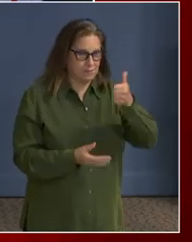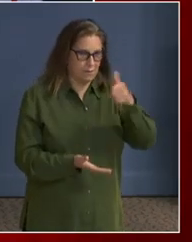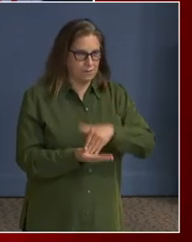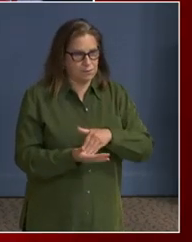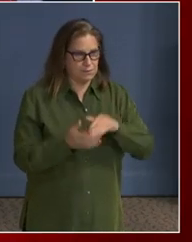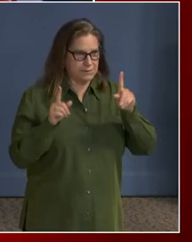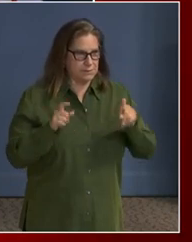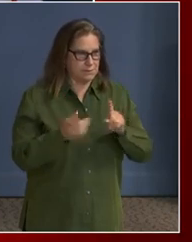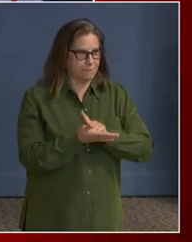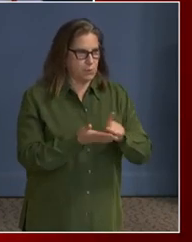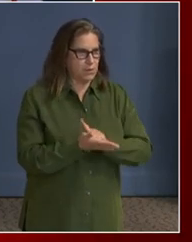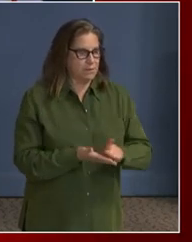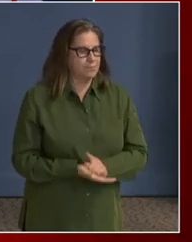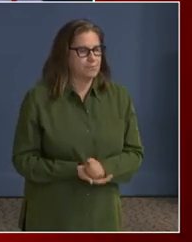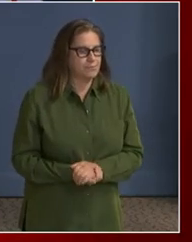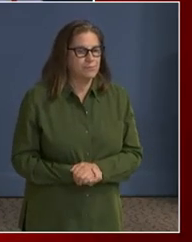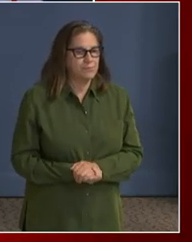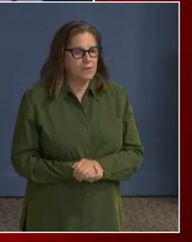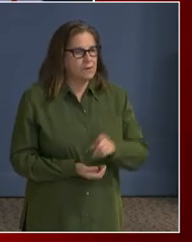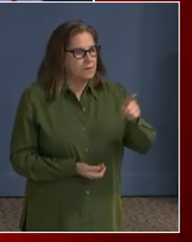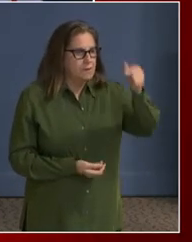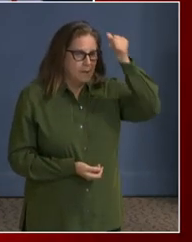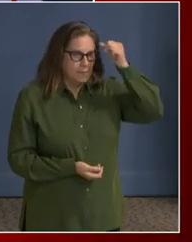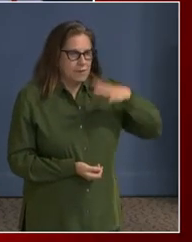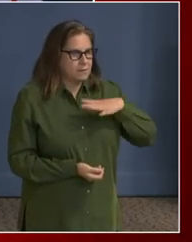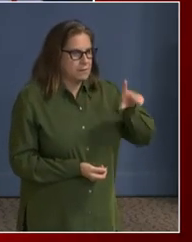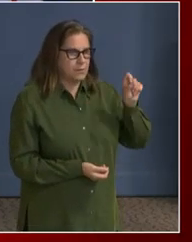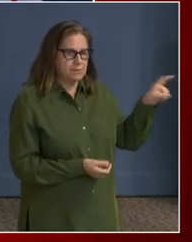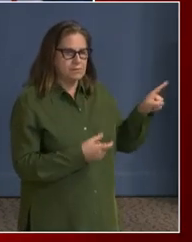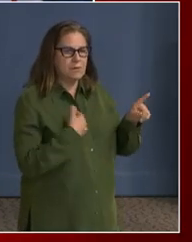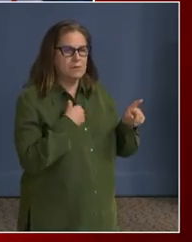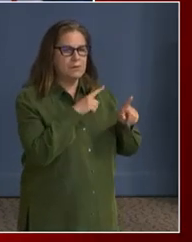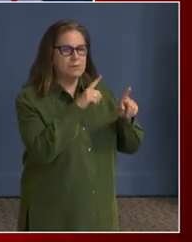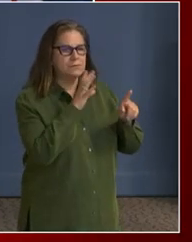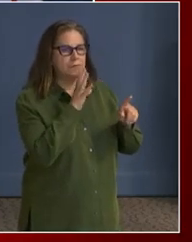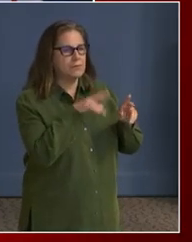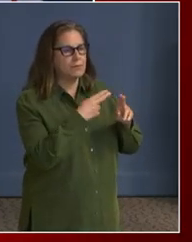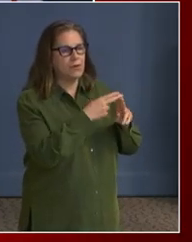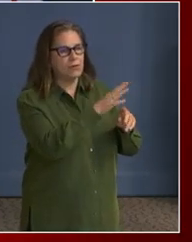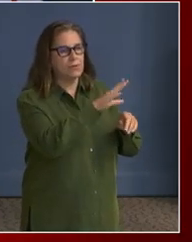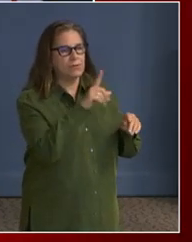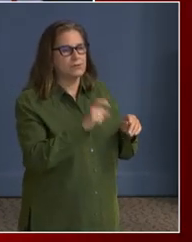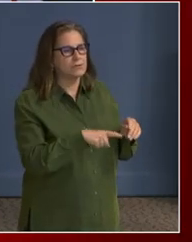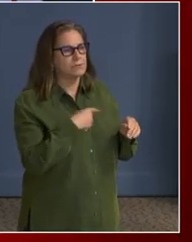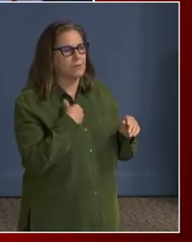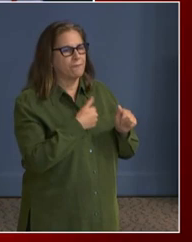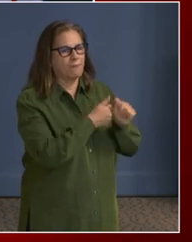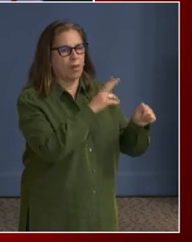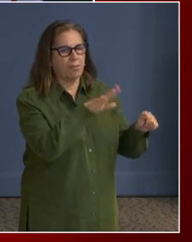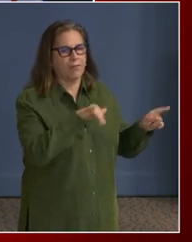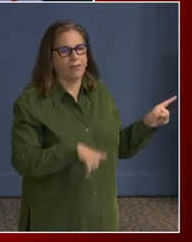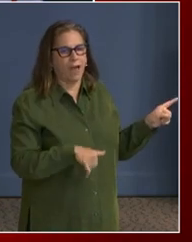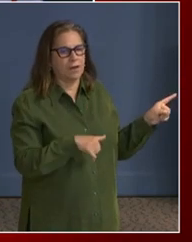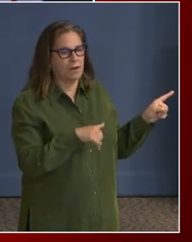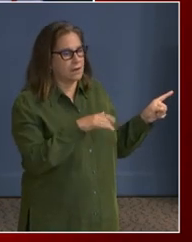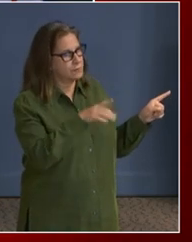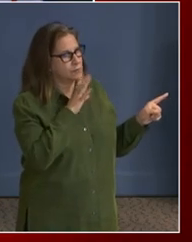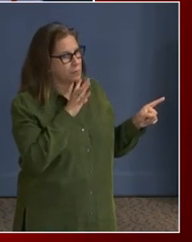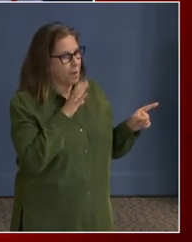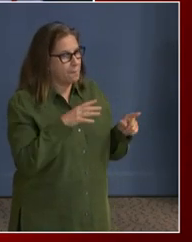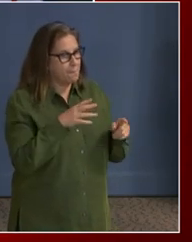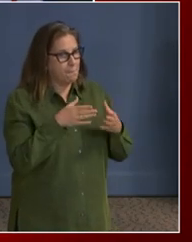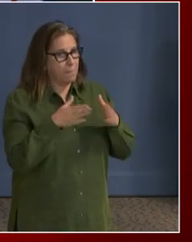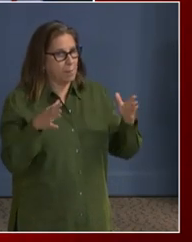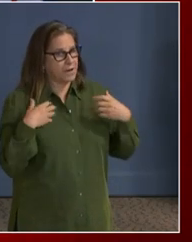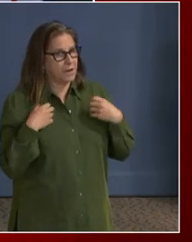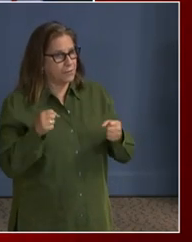Director, can I follow up on that while you're up there? Yes, sir. Could you tell us, is LabCorp, so it's either Public Health Lab or LabCorp who are